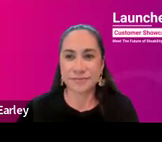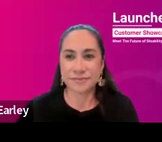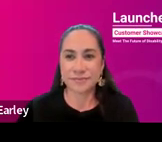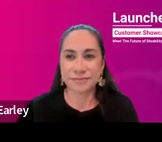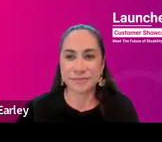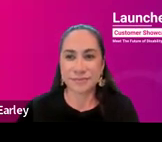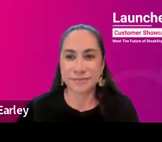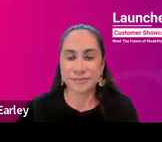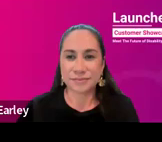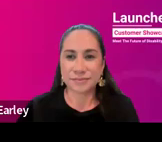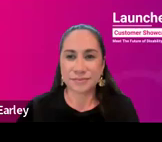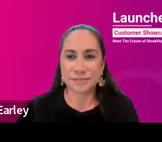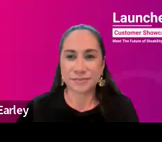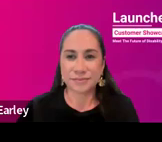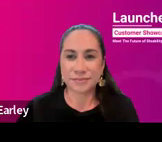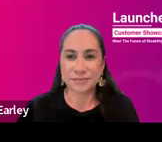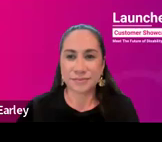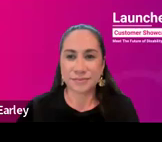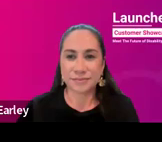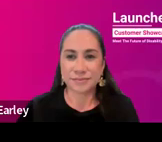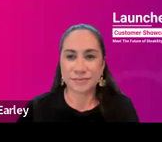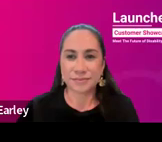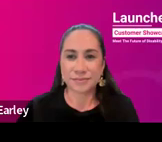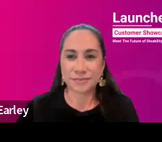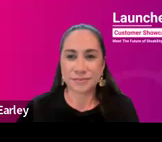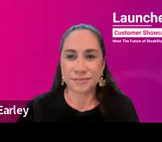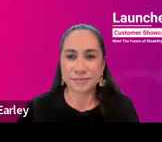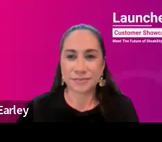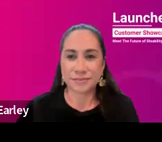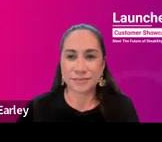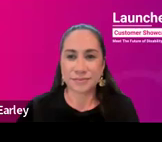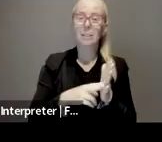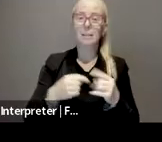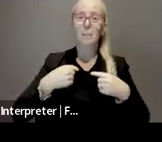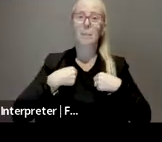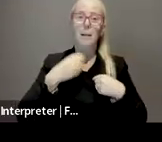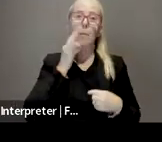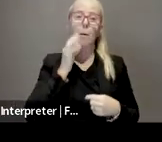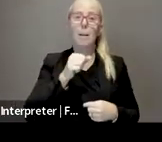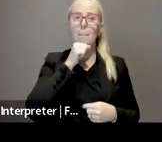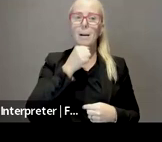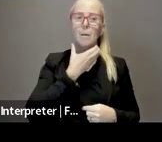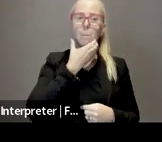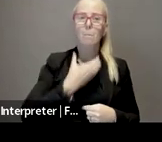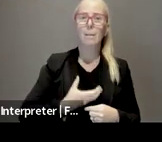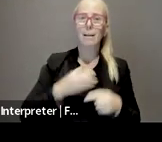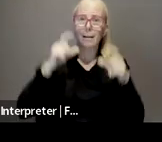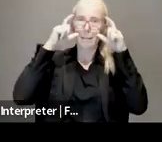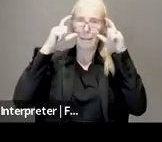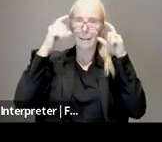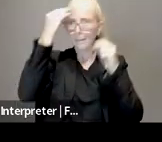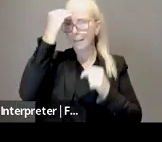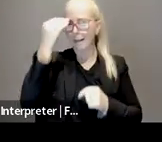Hi, my name is Jason Woolfall. I'm a white male, I have a beard, I'm wearing glasses and a black baseball cap. I'm the founder of